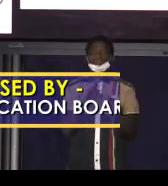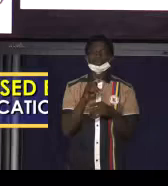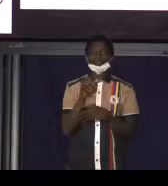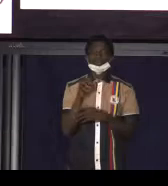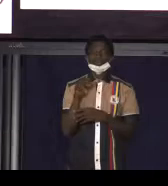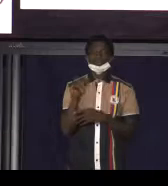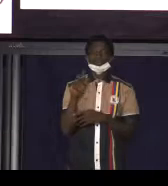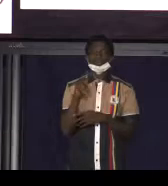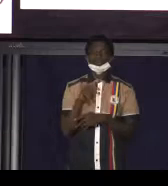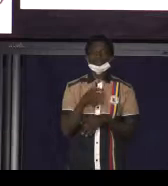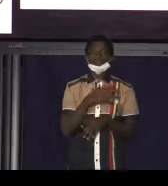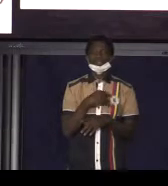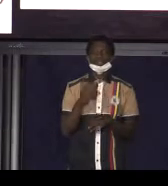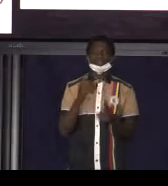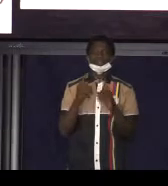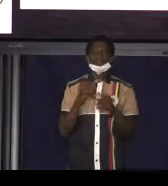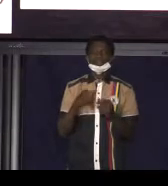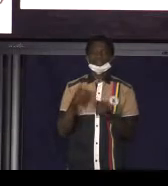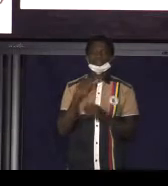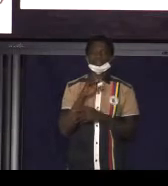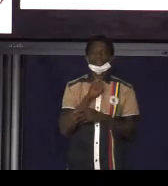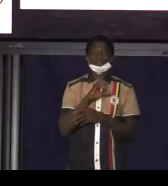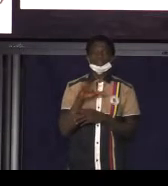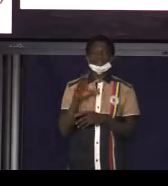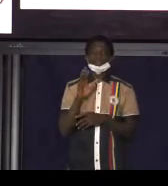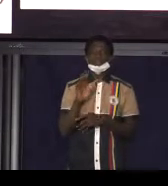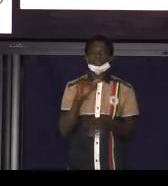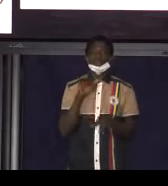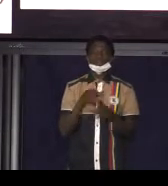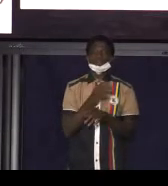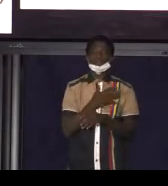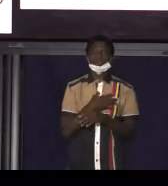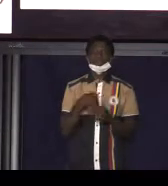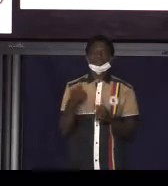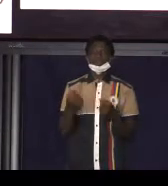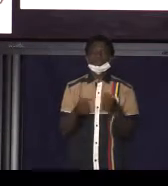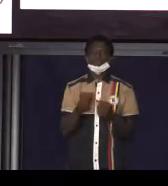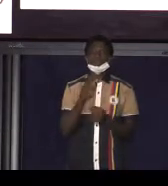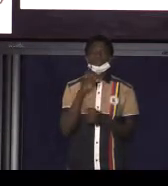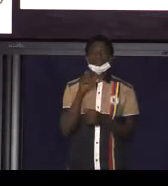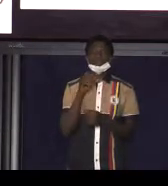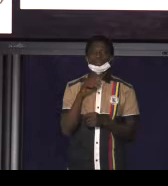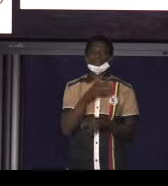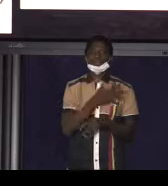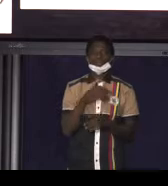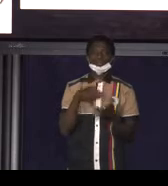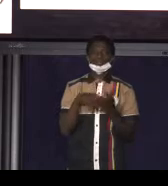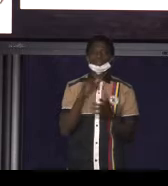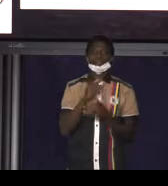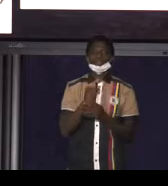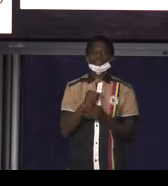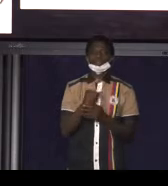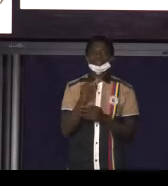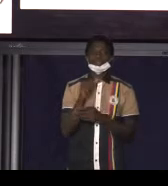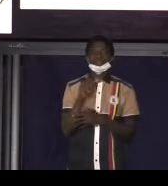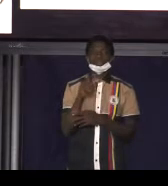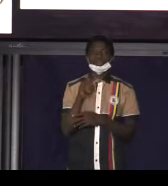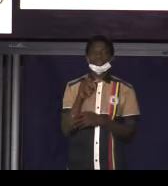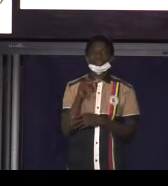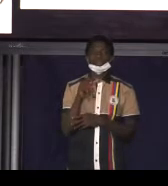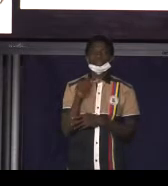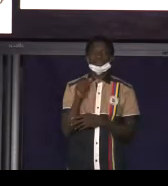is direct current, and we talked about cells, your touch battery, your car battery, and this is alternating